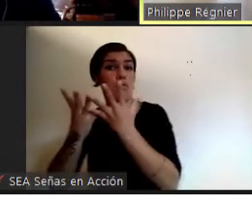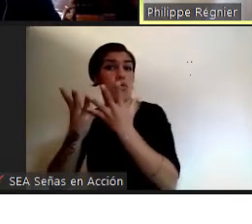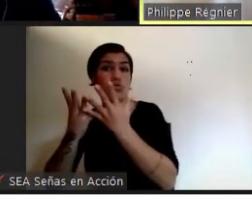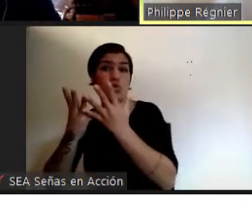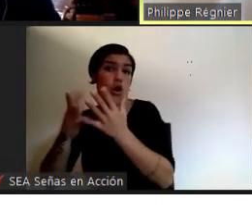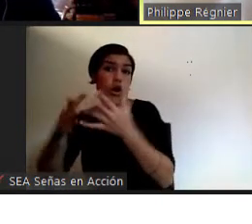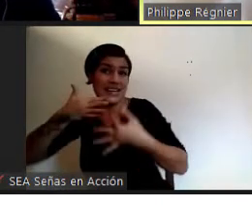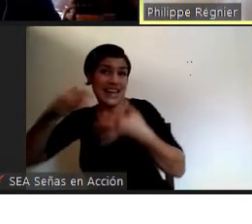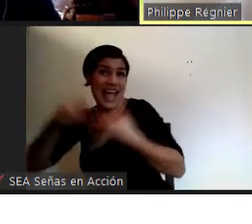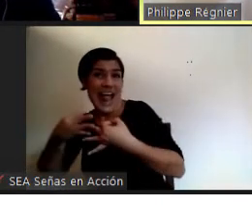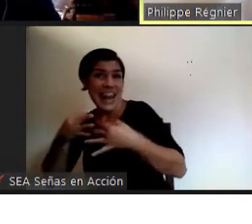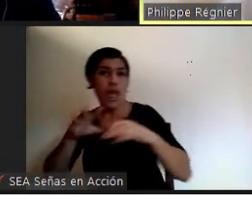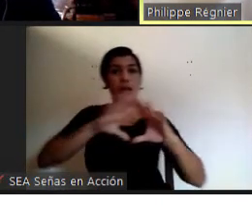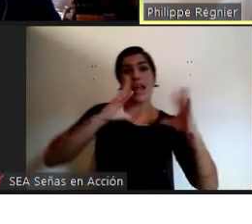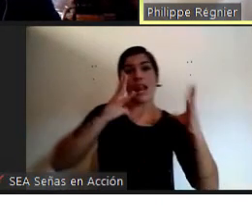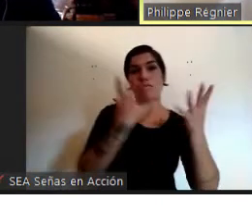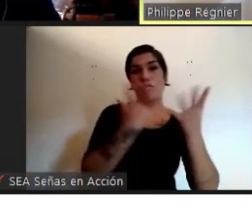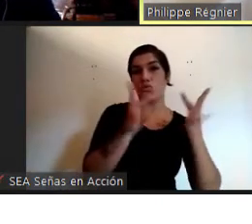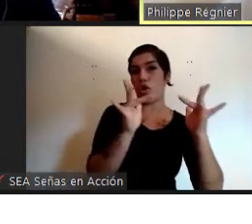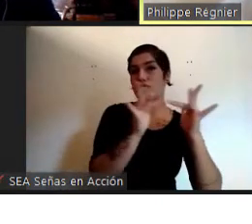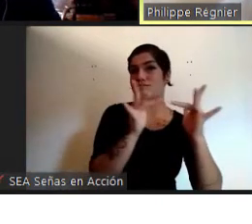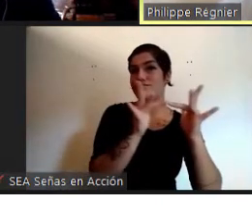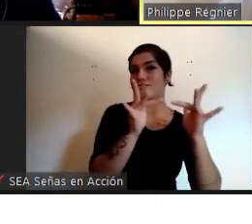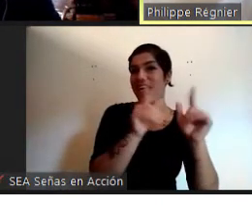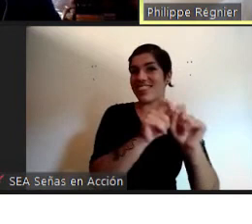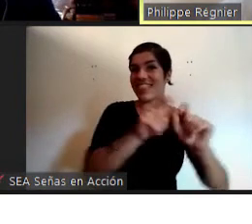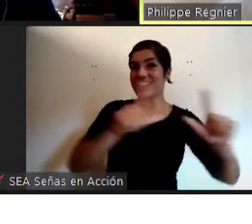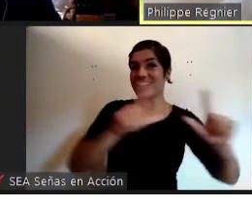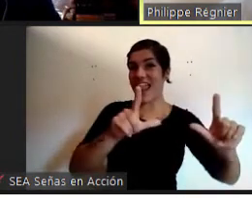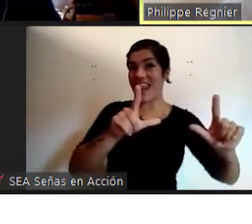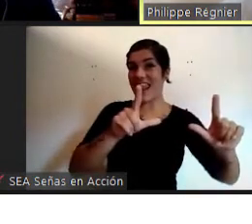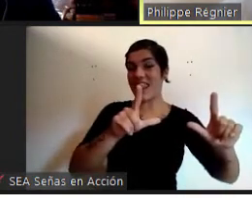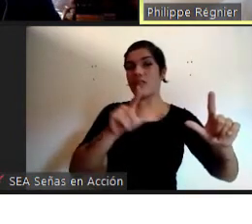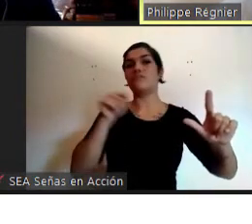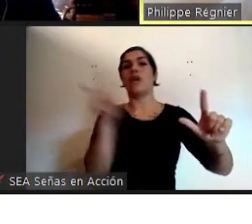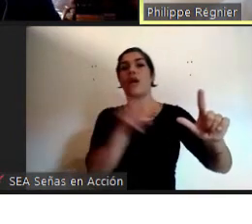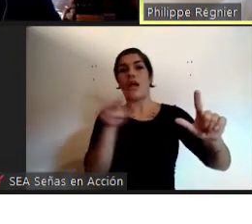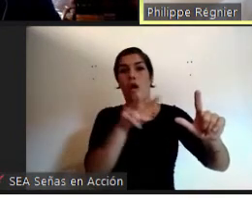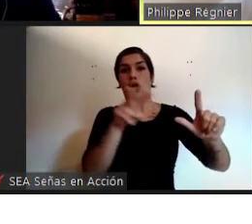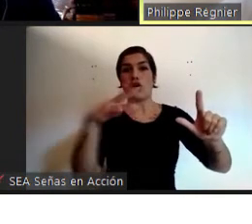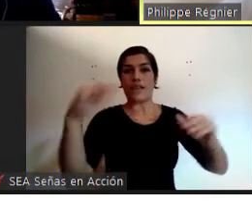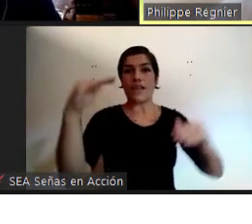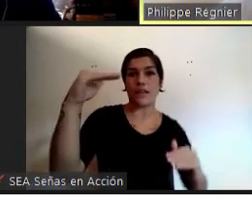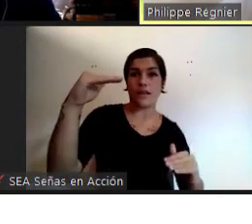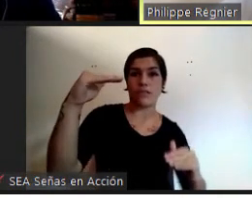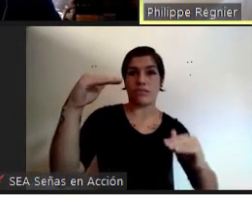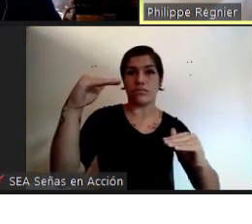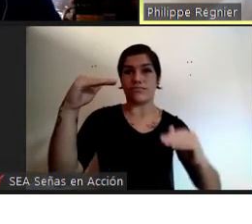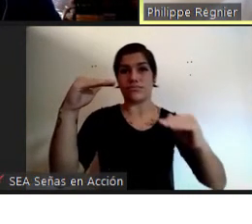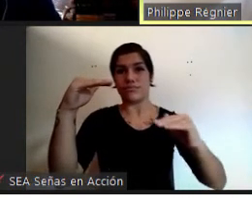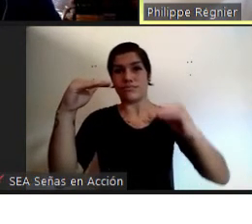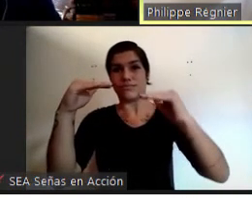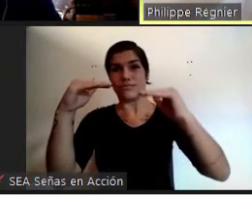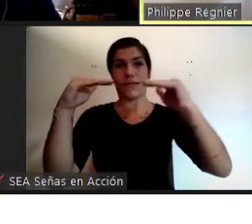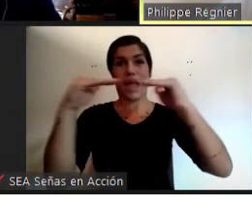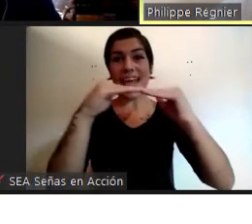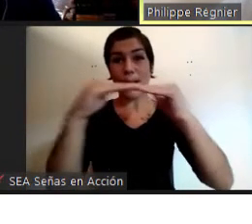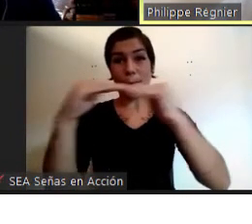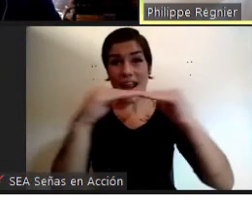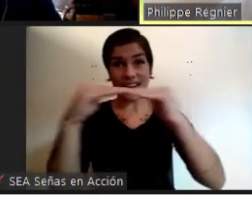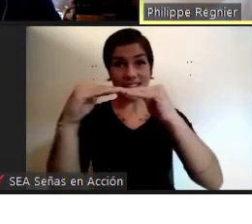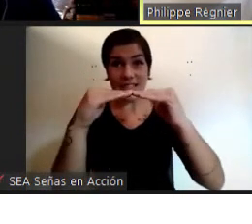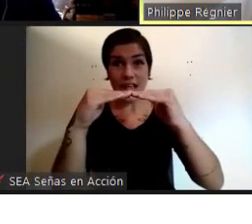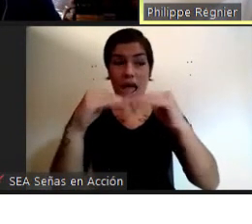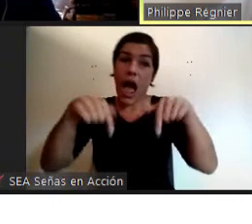time, as is the case today, we are lucky